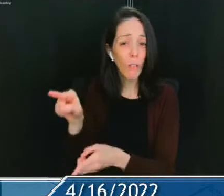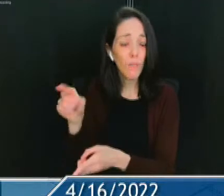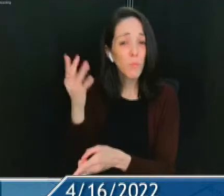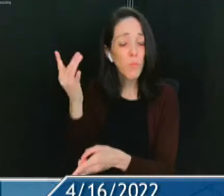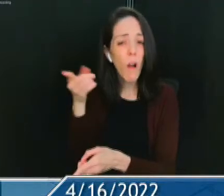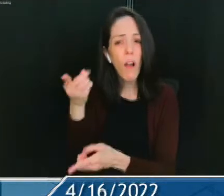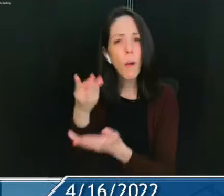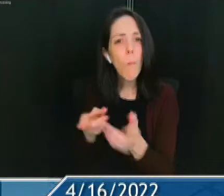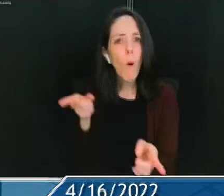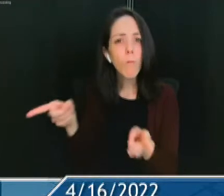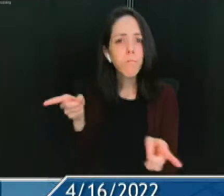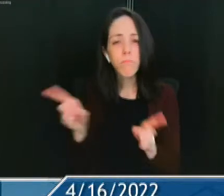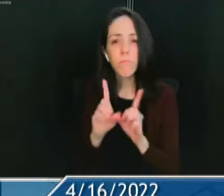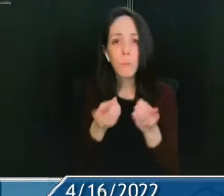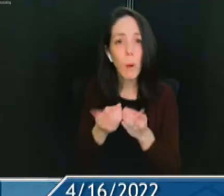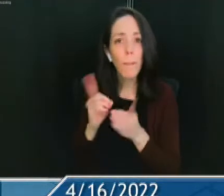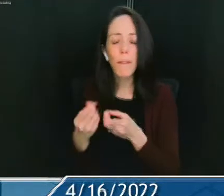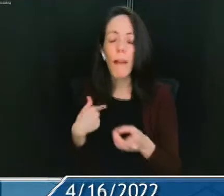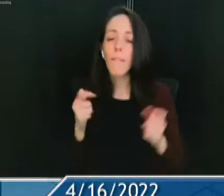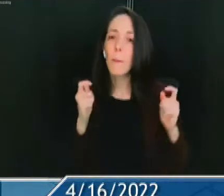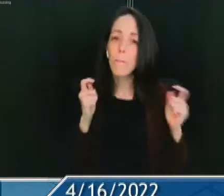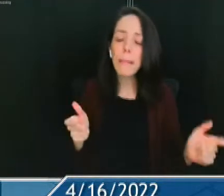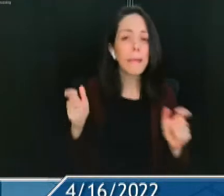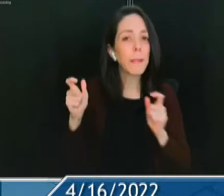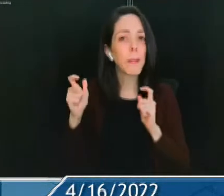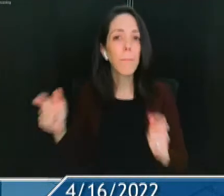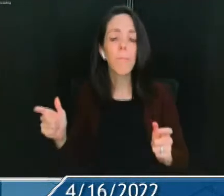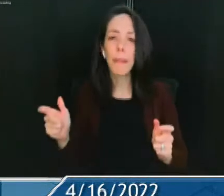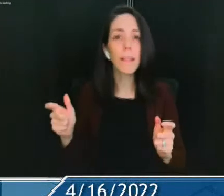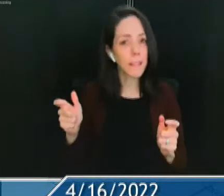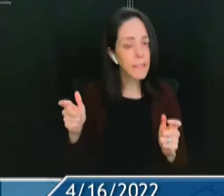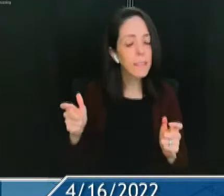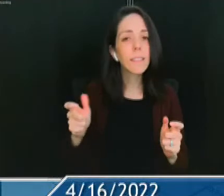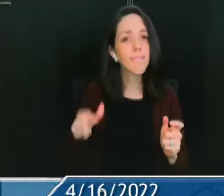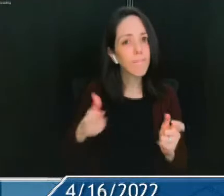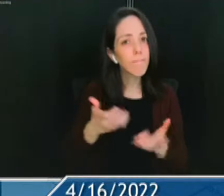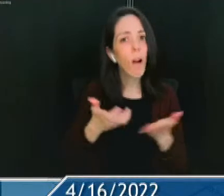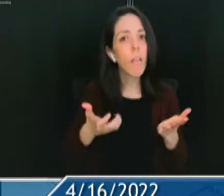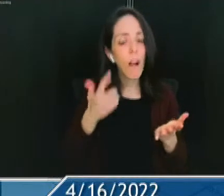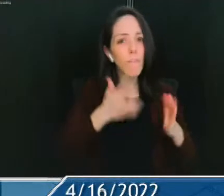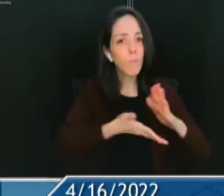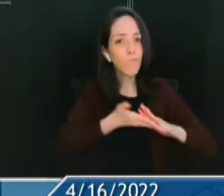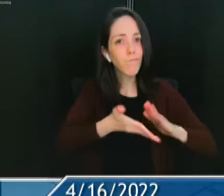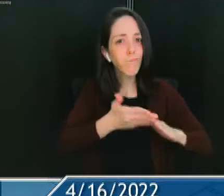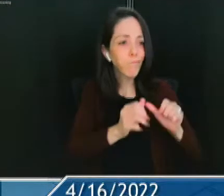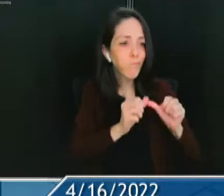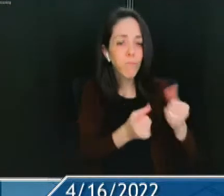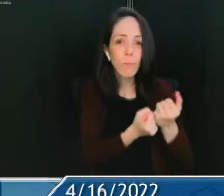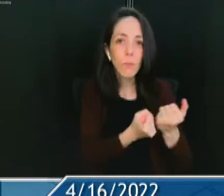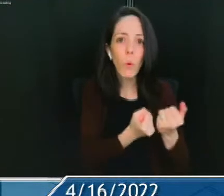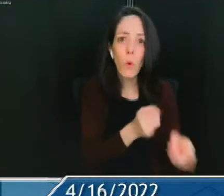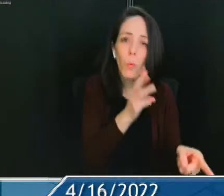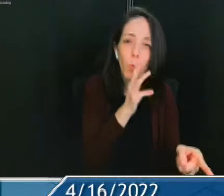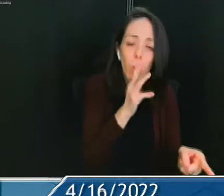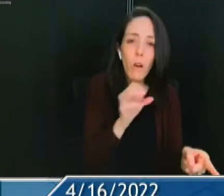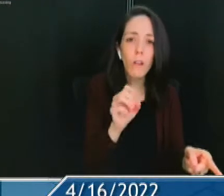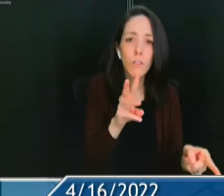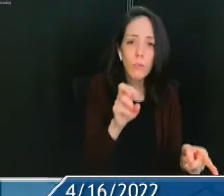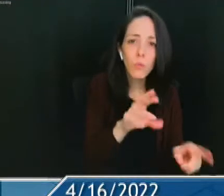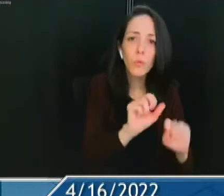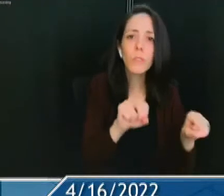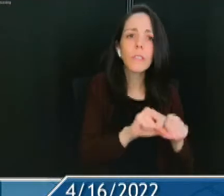bureaus have very large and substantial capital and infrastructure plans to support sort of our water and our sewer systems. So they build up